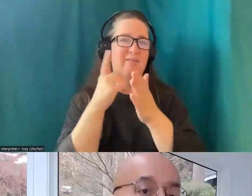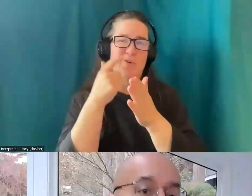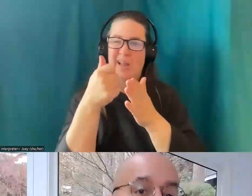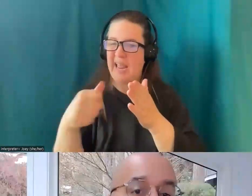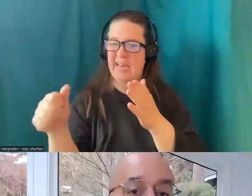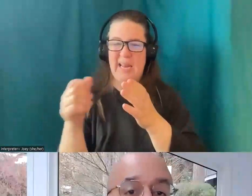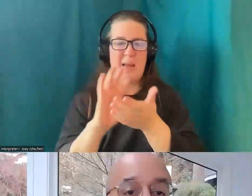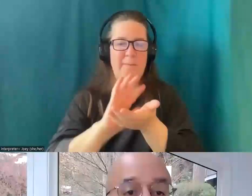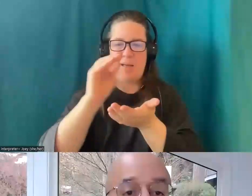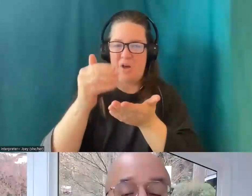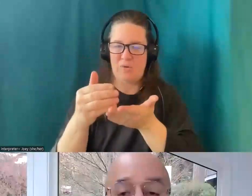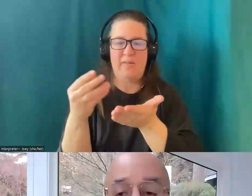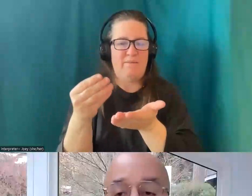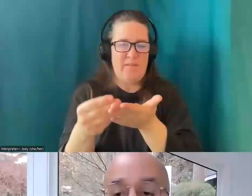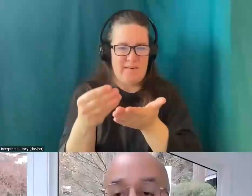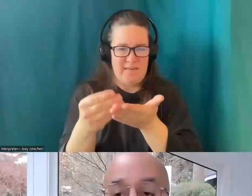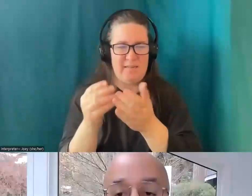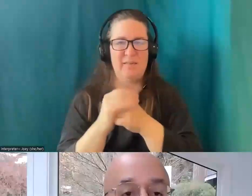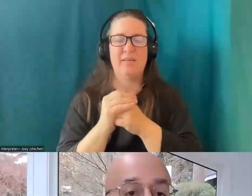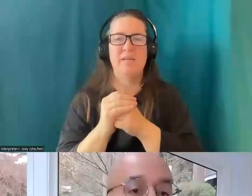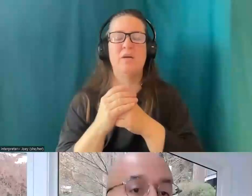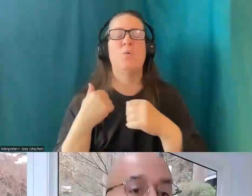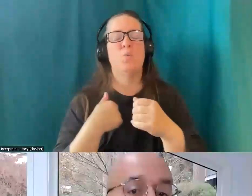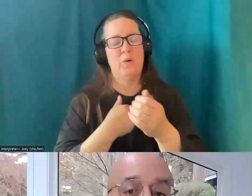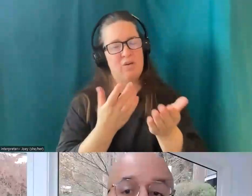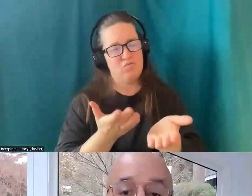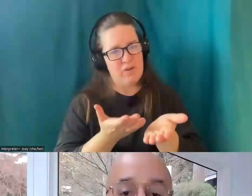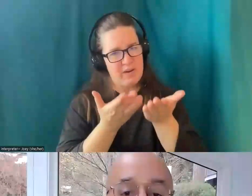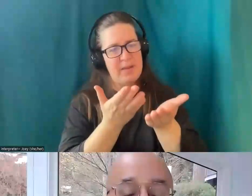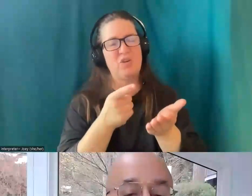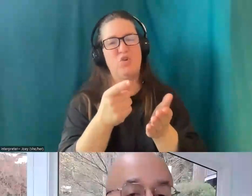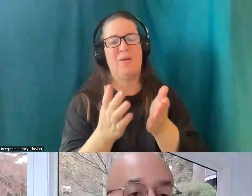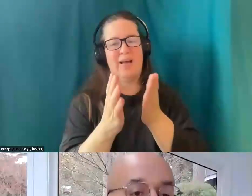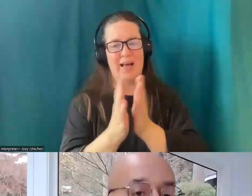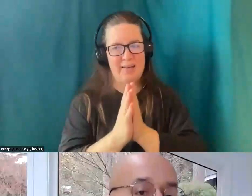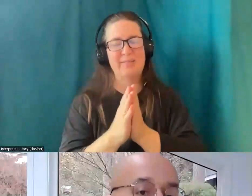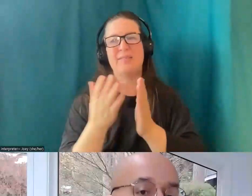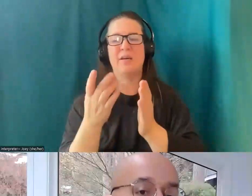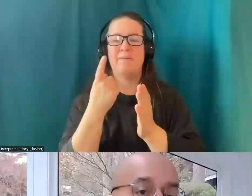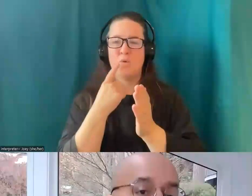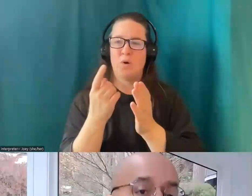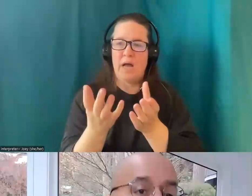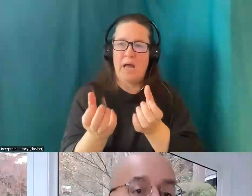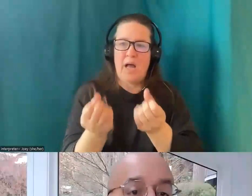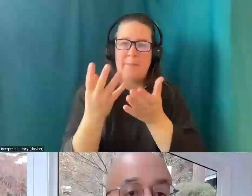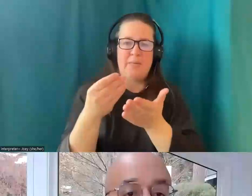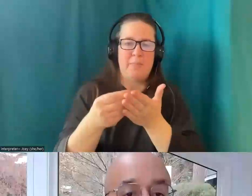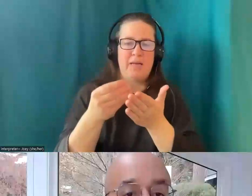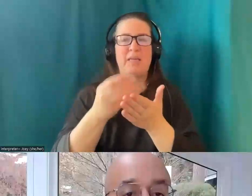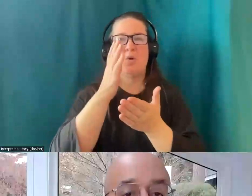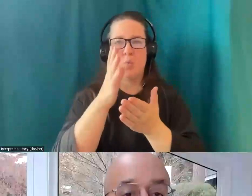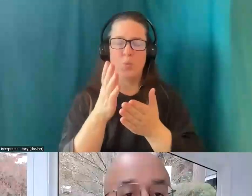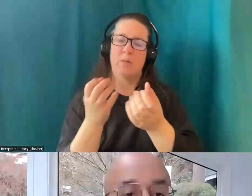recommend organizations ask for the amount of funding that will boost your organization's ability to invest in your mission and your essential role serving your community.